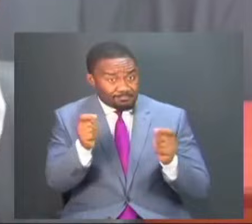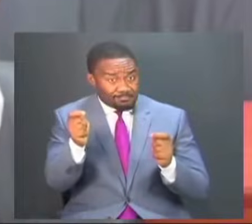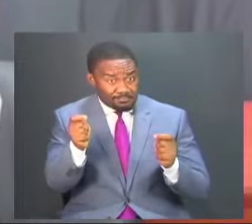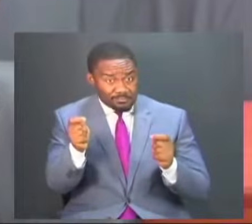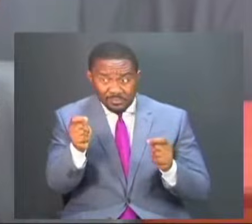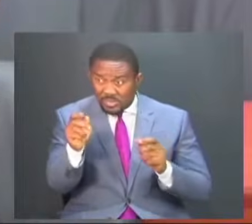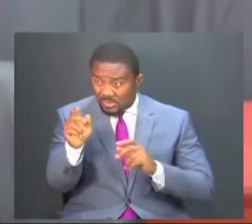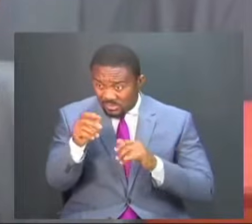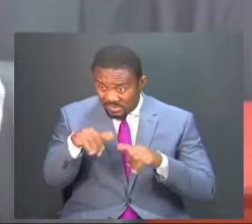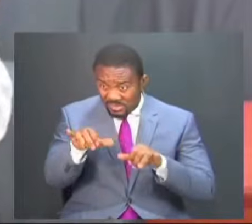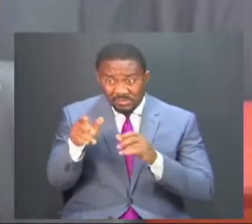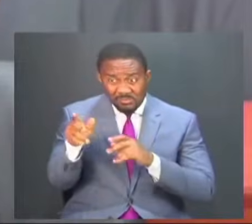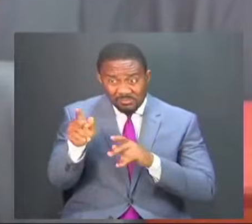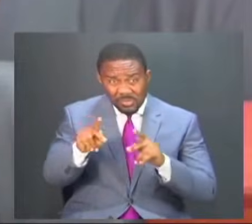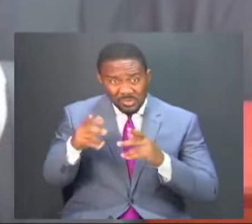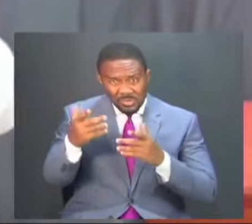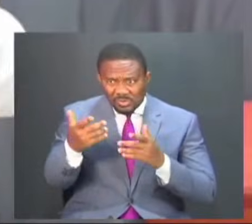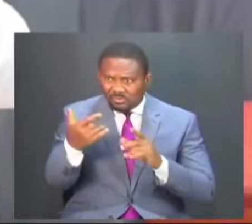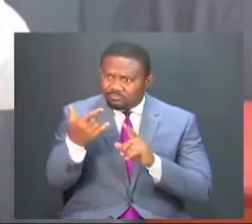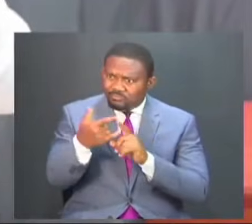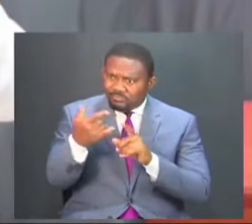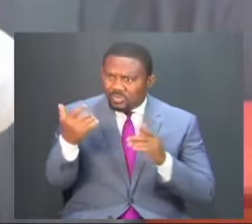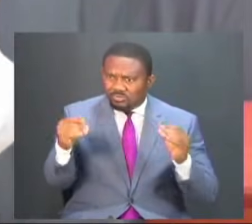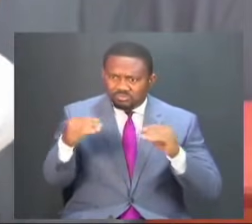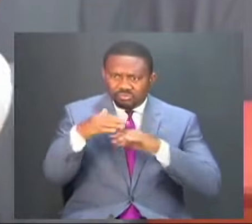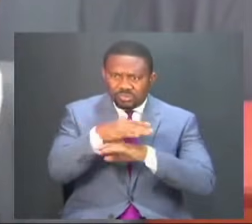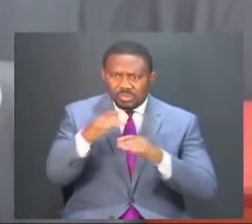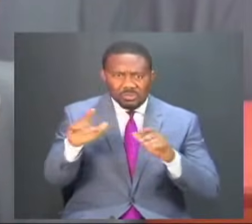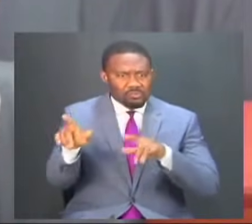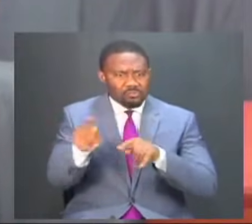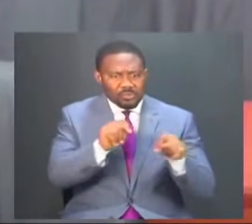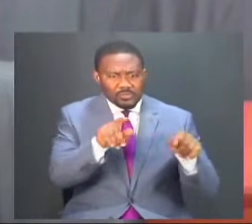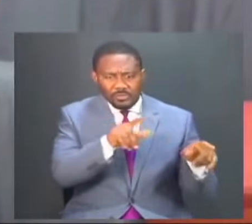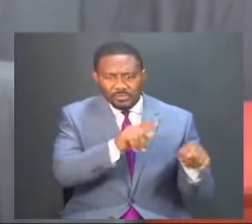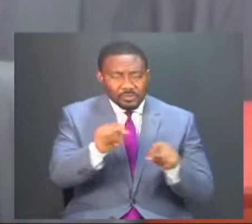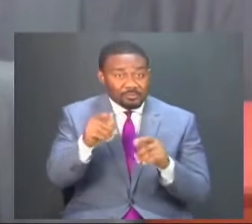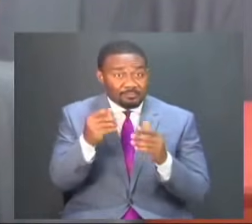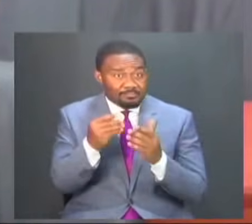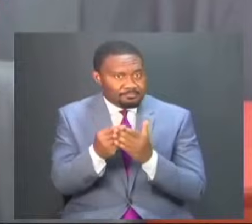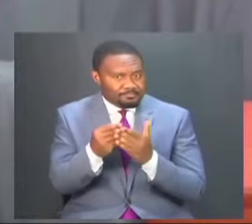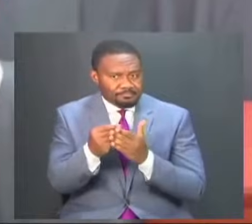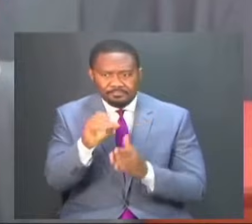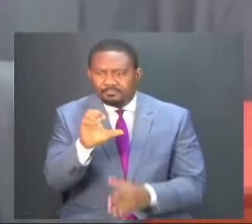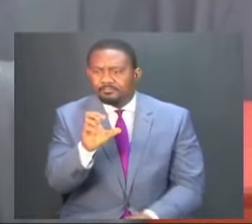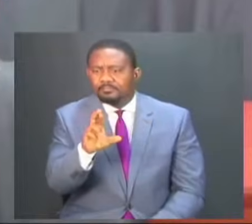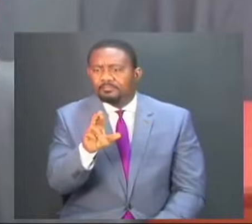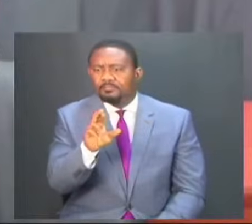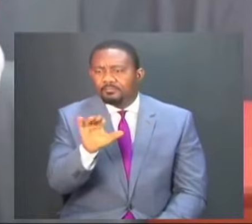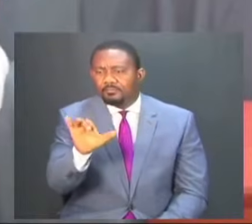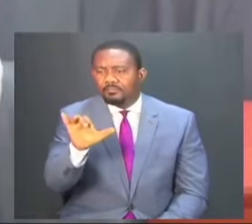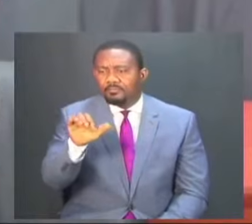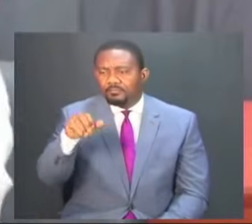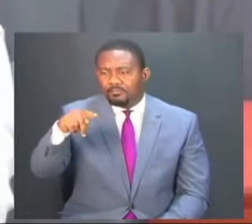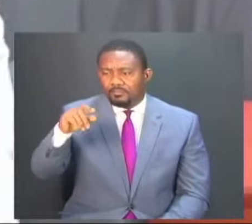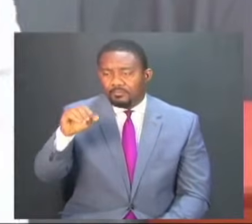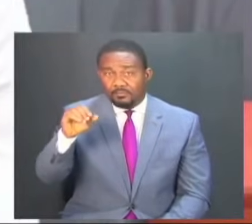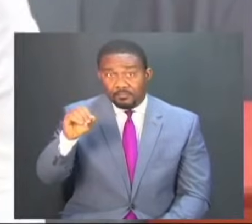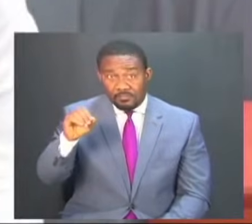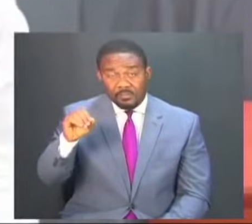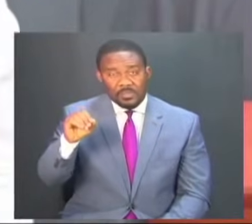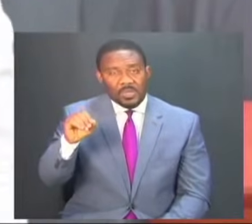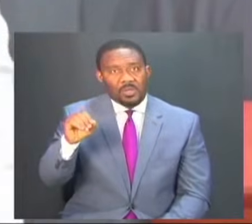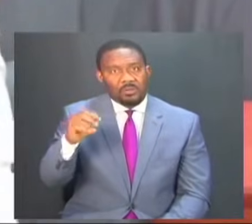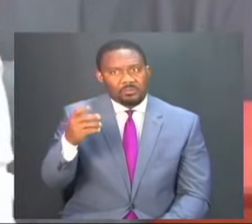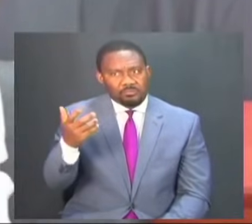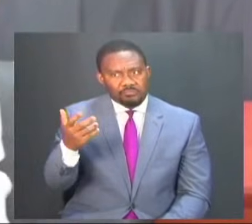those people who are transacting these virtual cryptocurrencies and other financial instruments online will